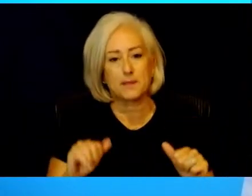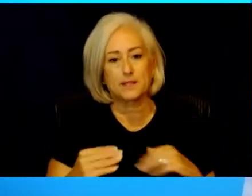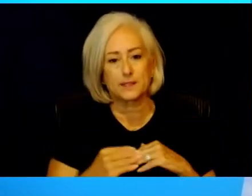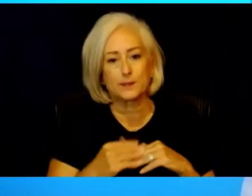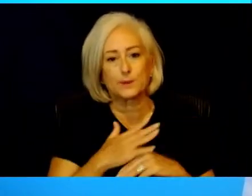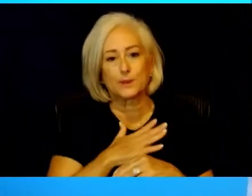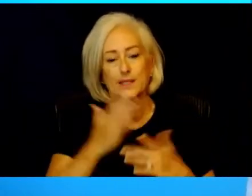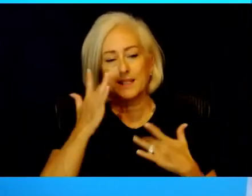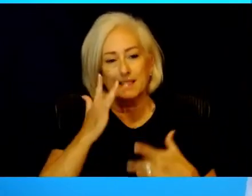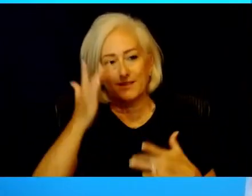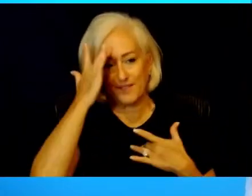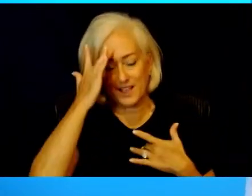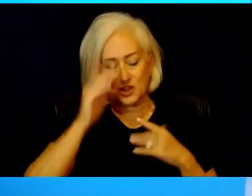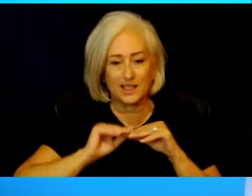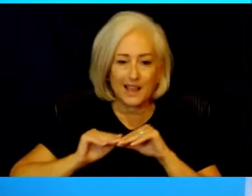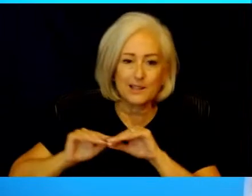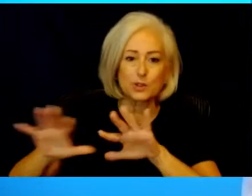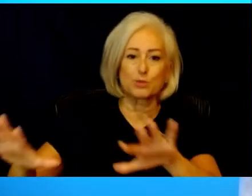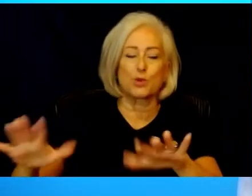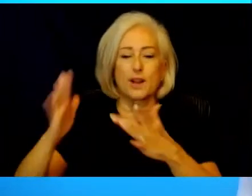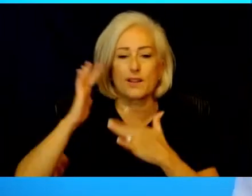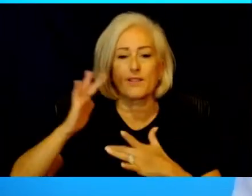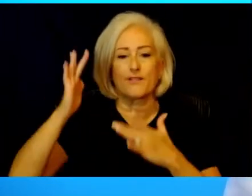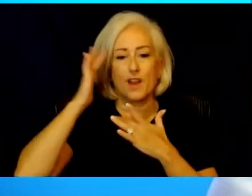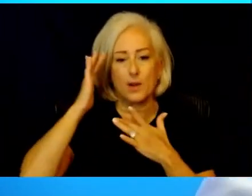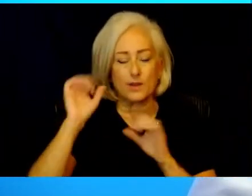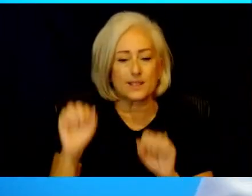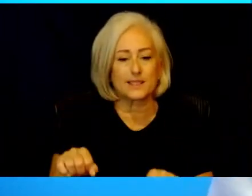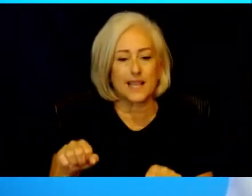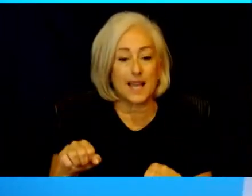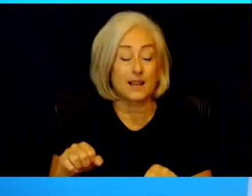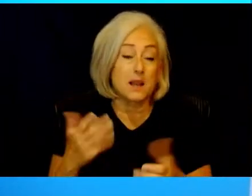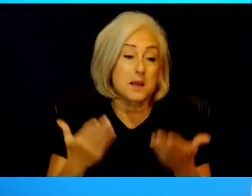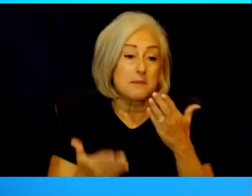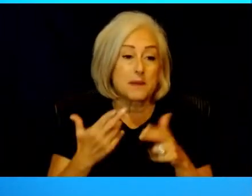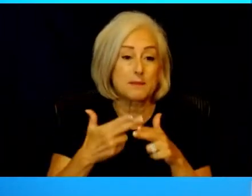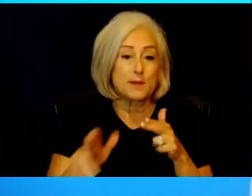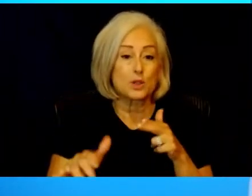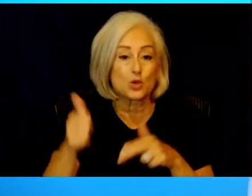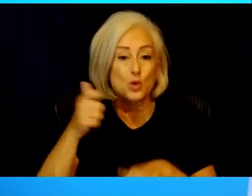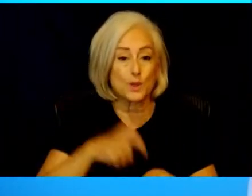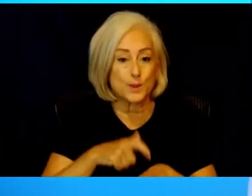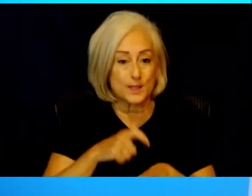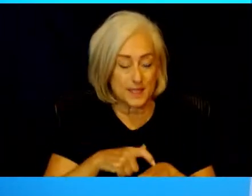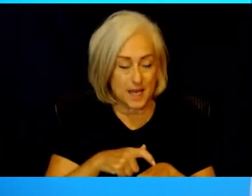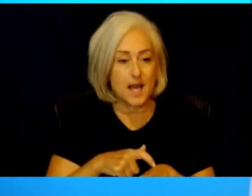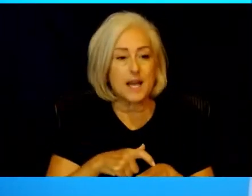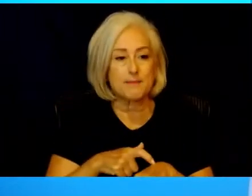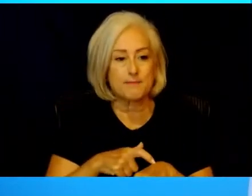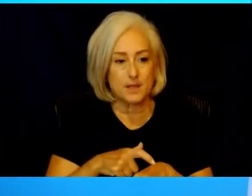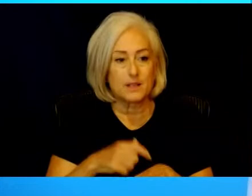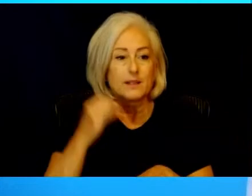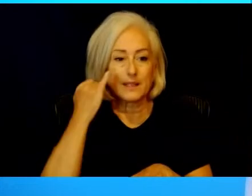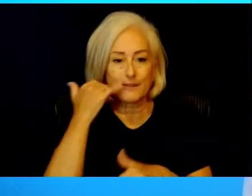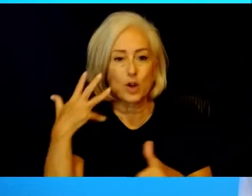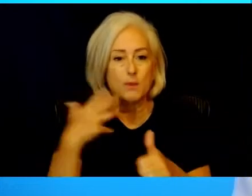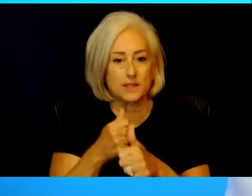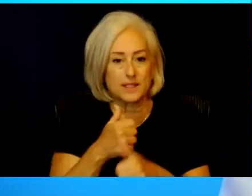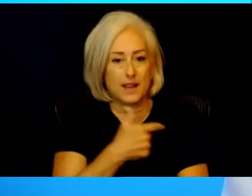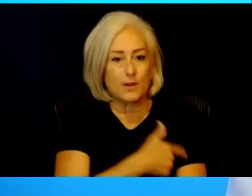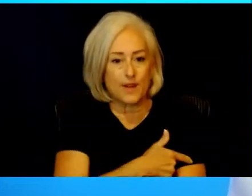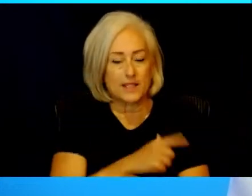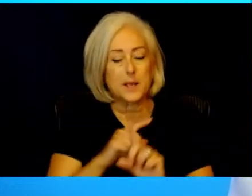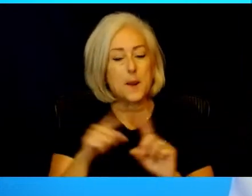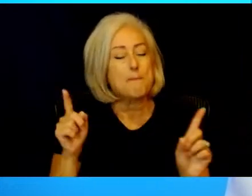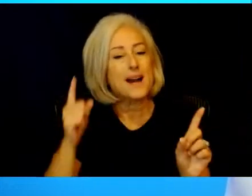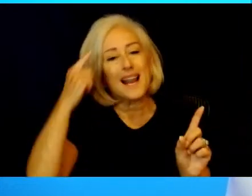that virus, even if it may be for a little bit shorter time, especially if you're up to date with vaccination. But I think